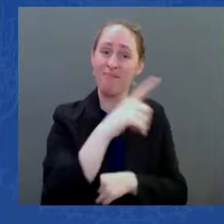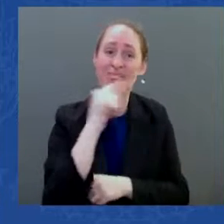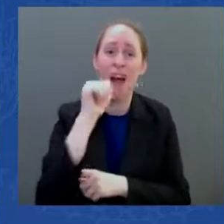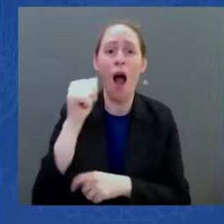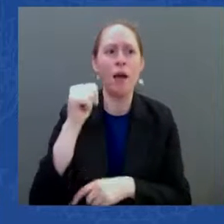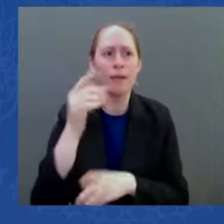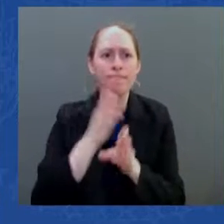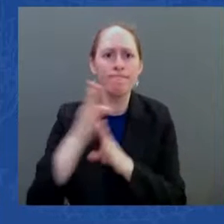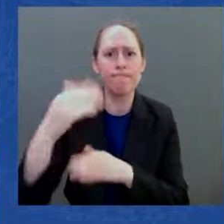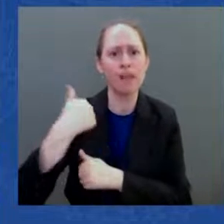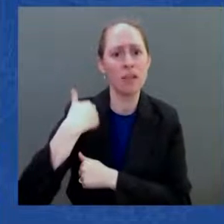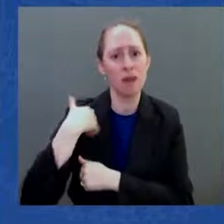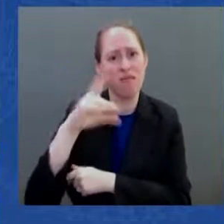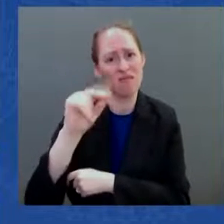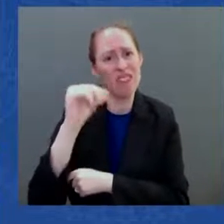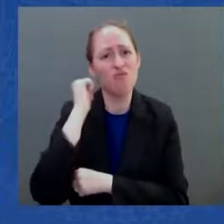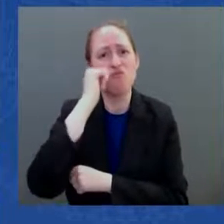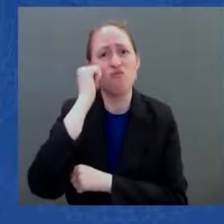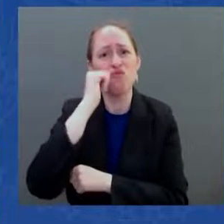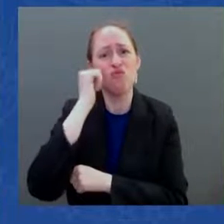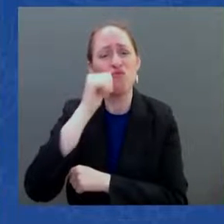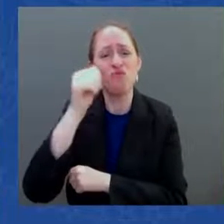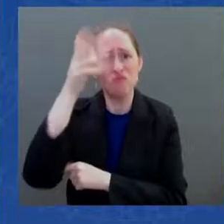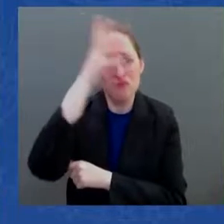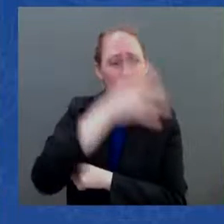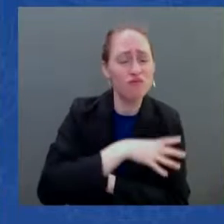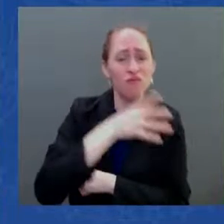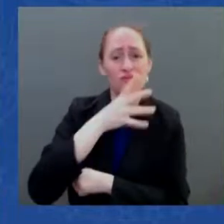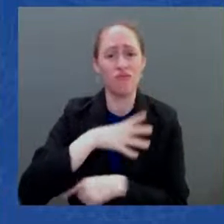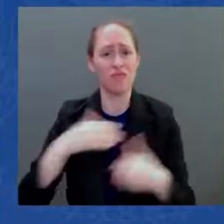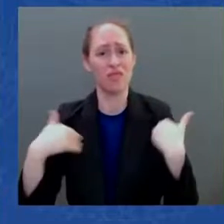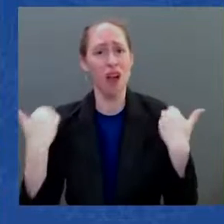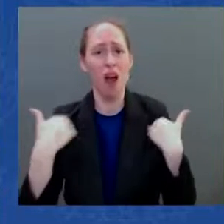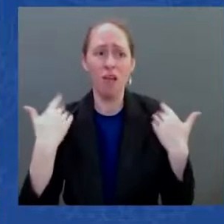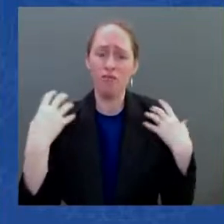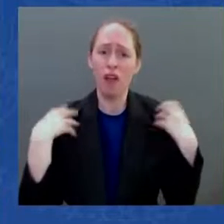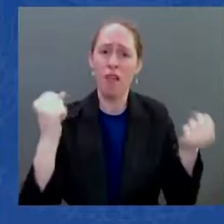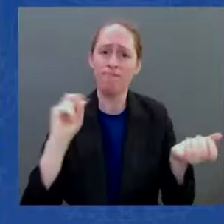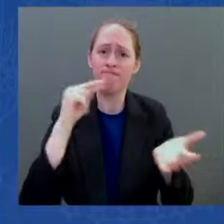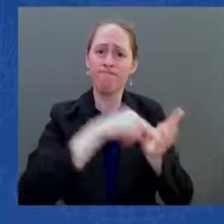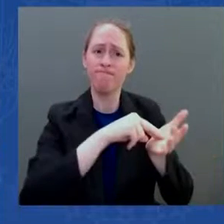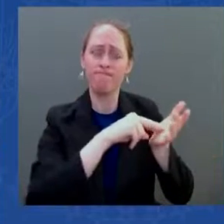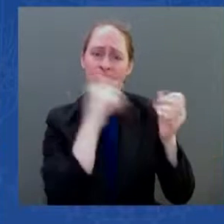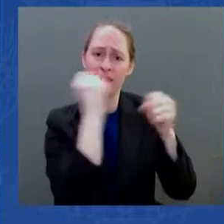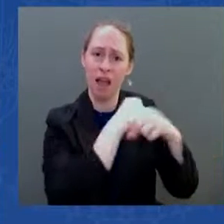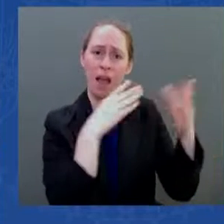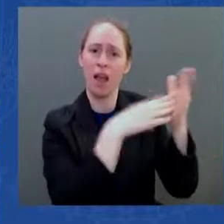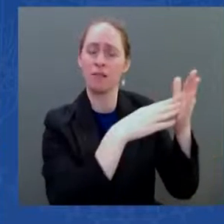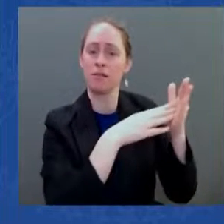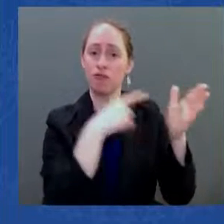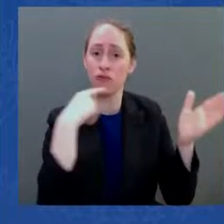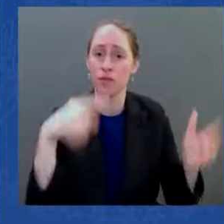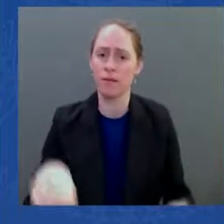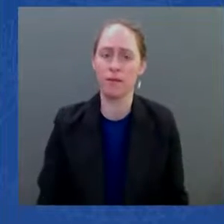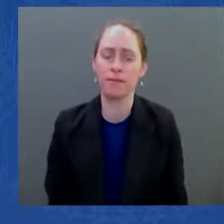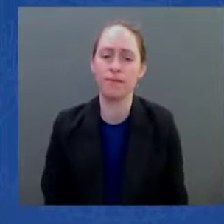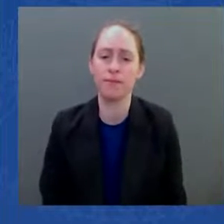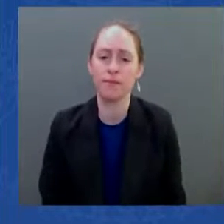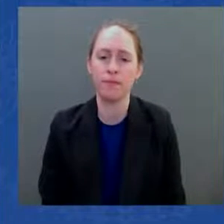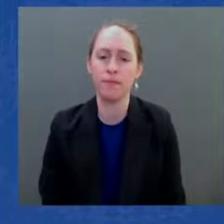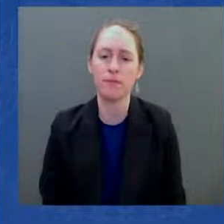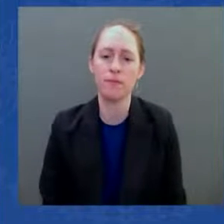well. It's, you know, the sustained and coordinated support of the international community, led and facilitated by the United